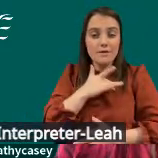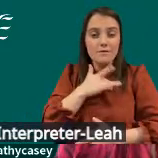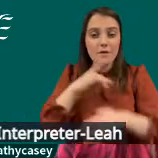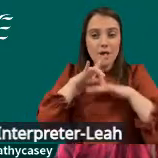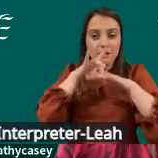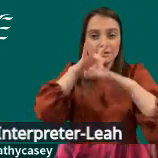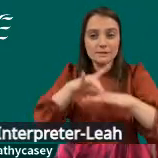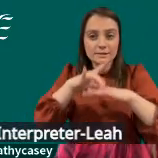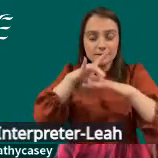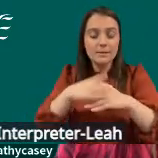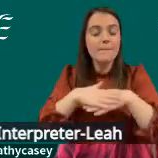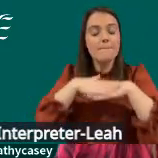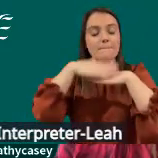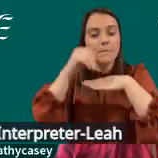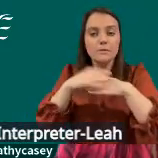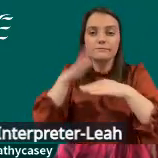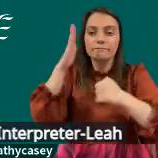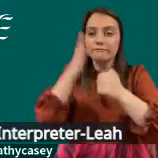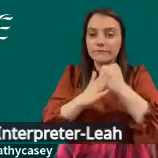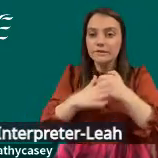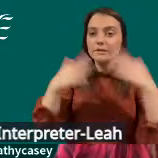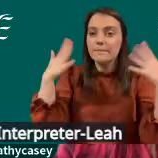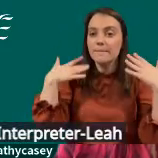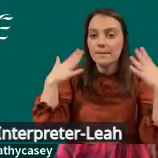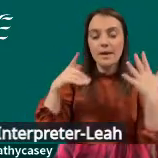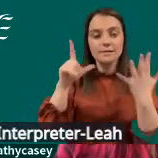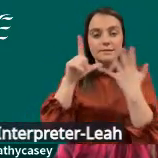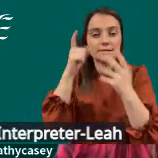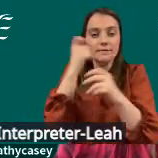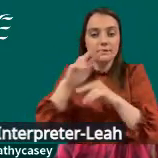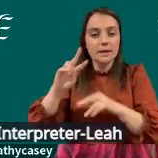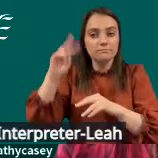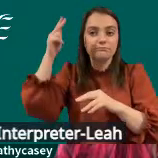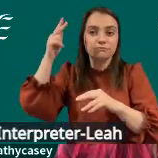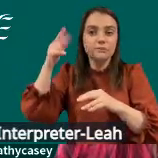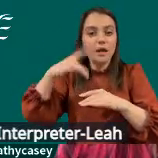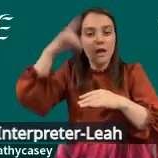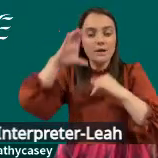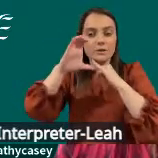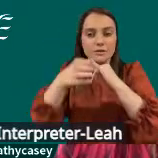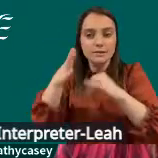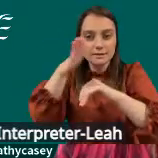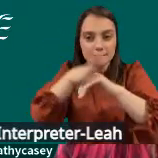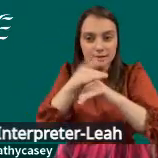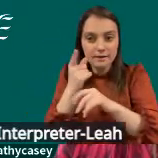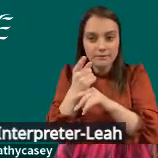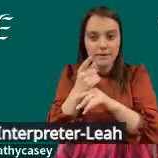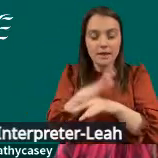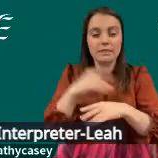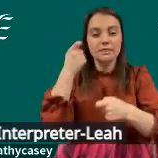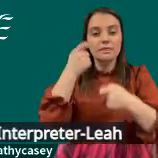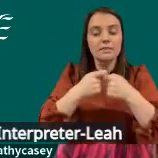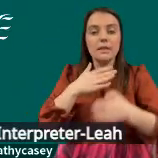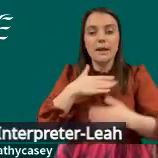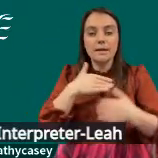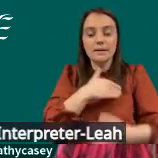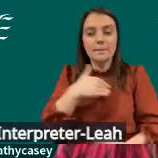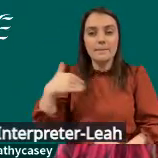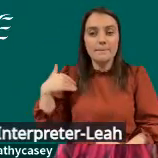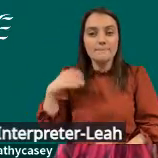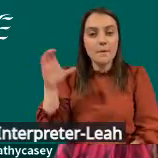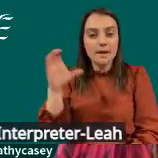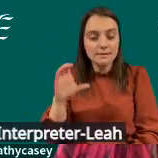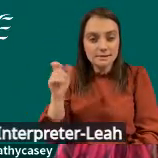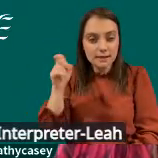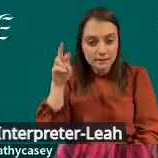through the menopause. And we're 7 times more likely to die from cardiovascular disease than we are from breast cancer. And that's a frightening